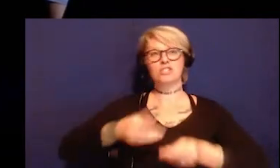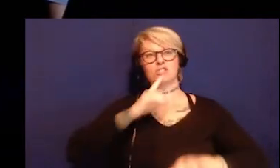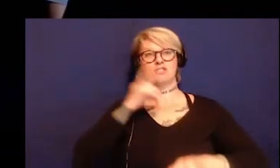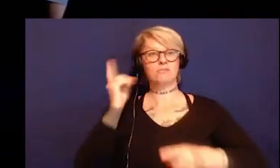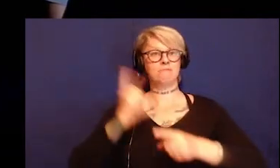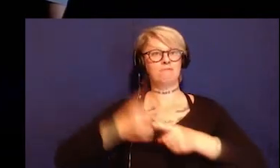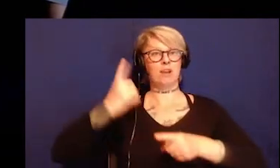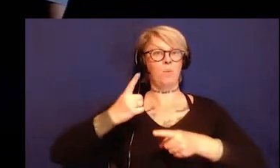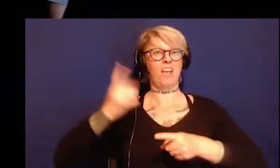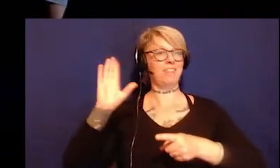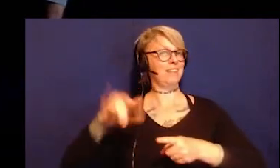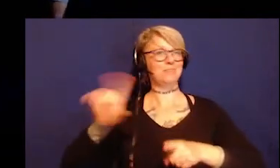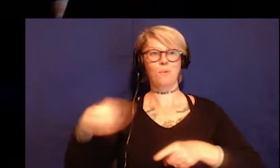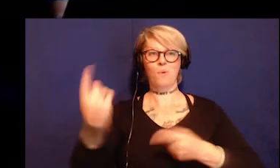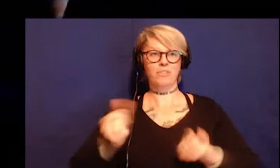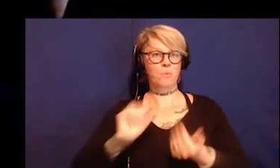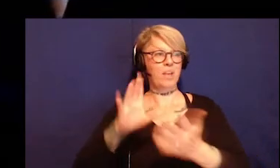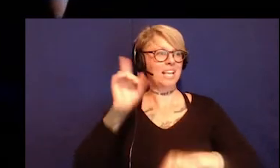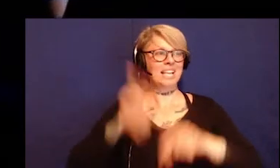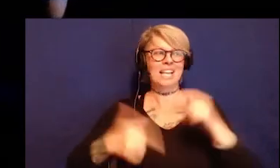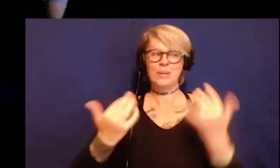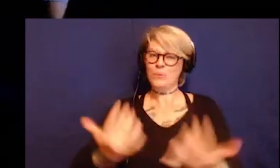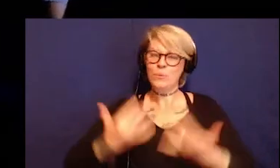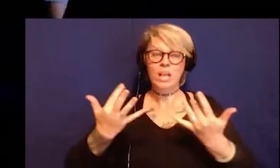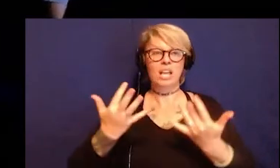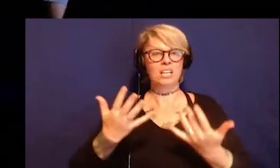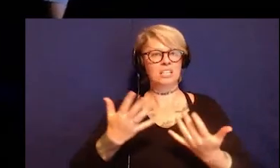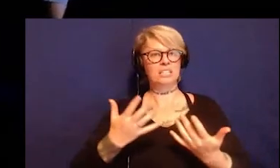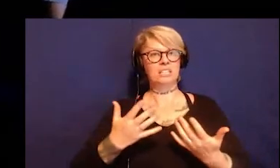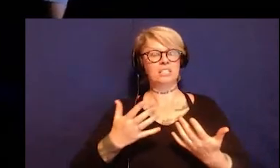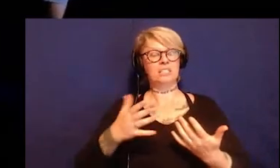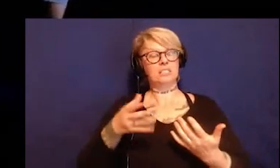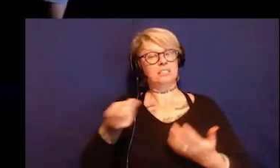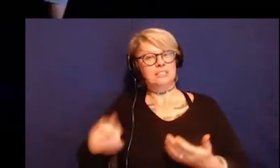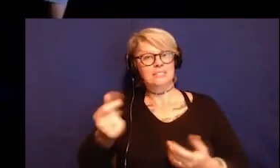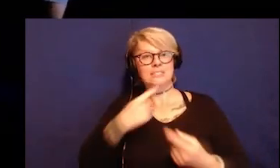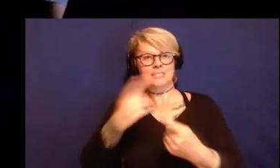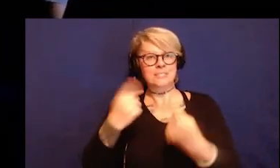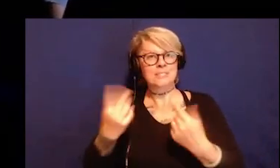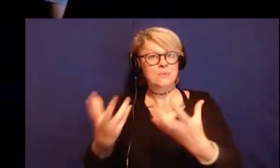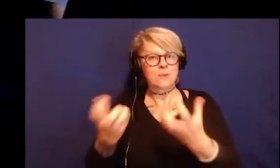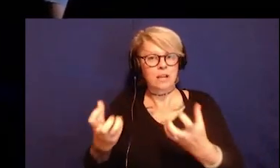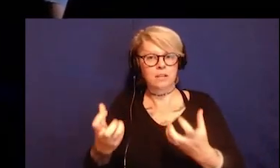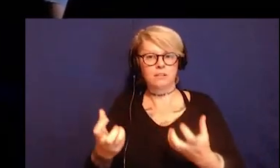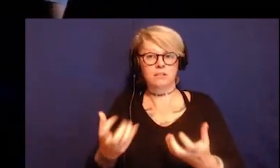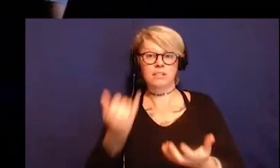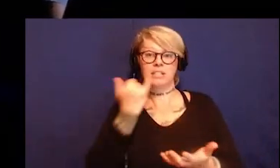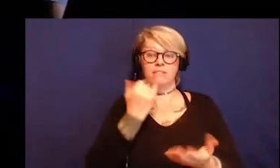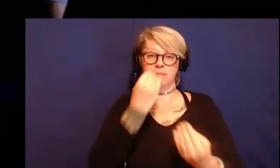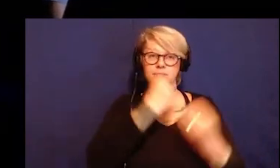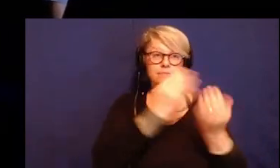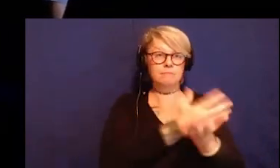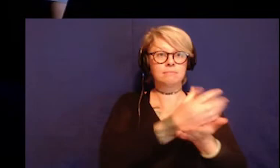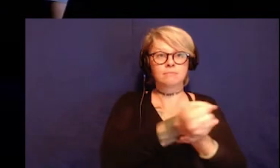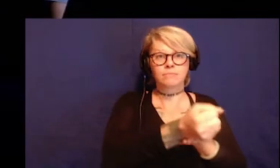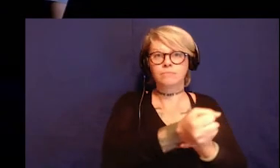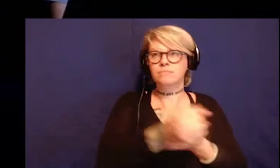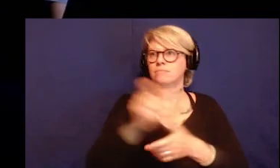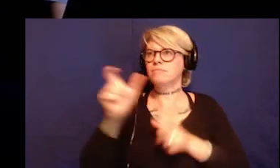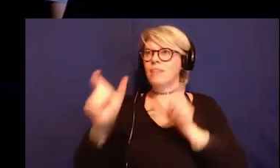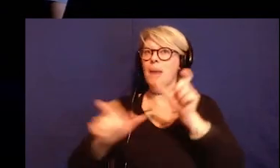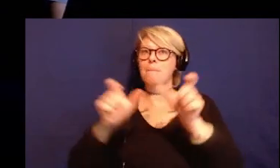wait anymore. It's so easy to switch off discomfort. We've run out of things to eat. We've run out of people to